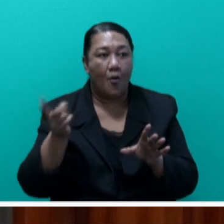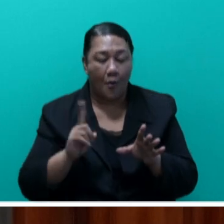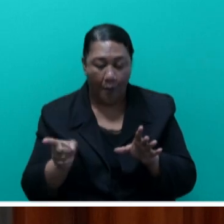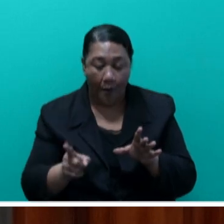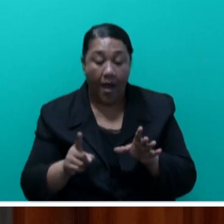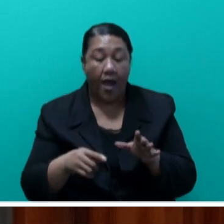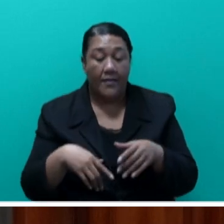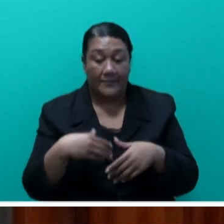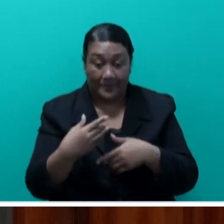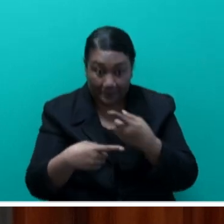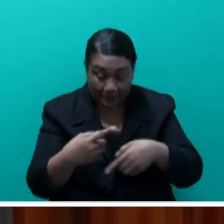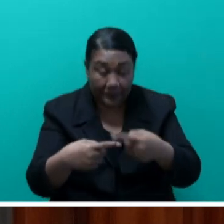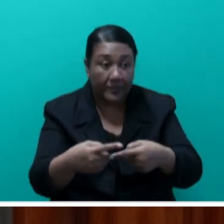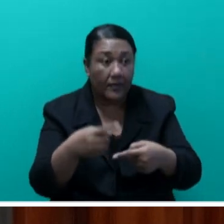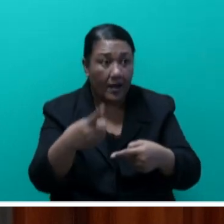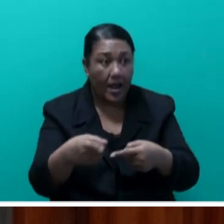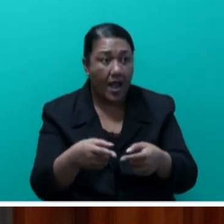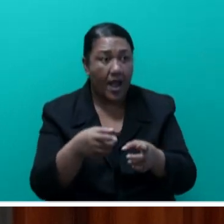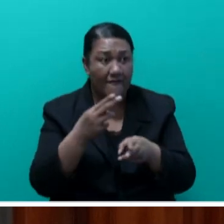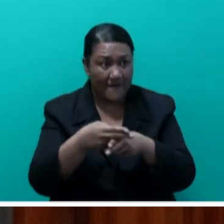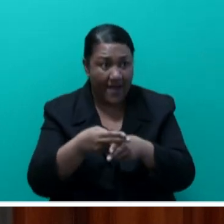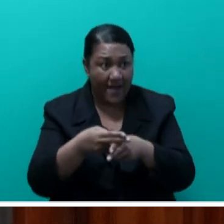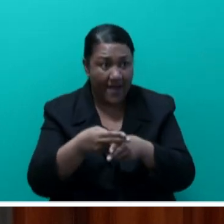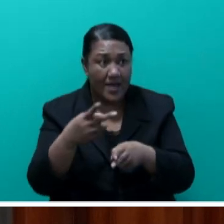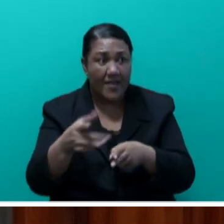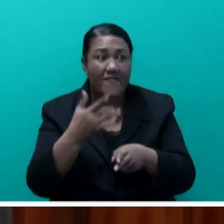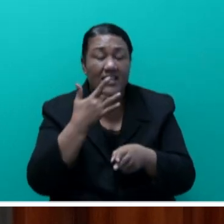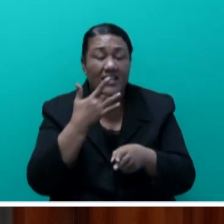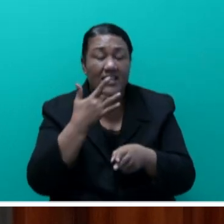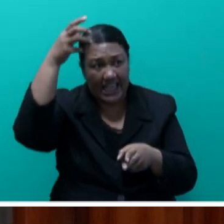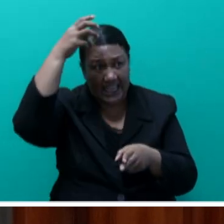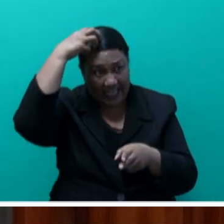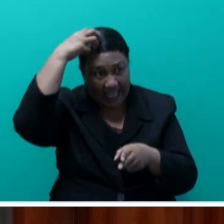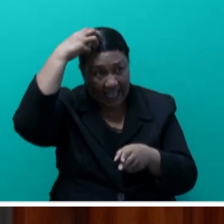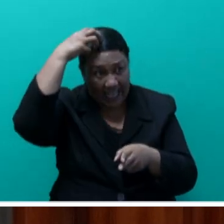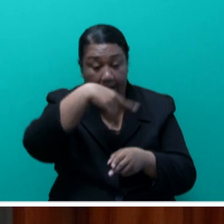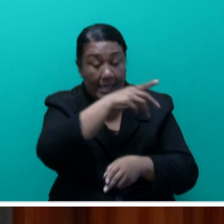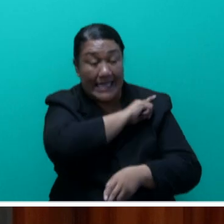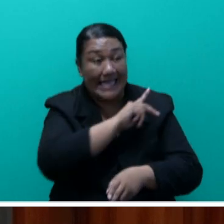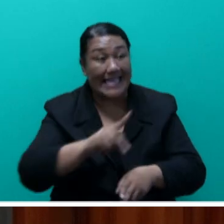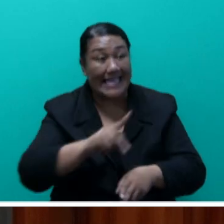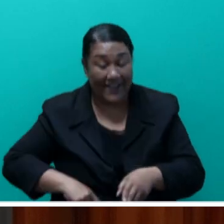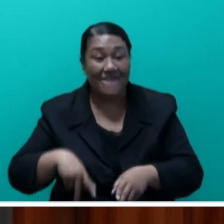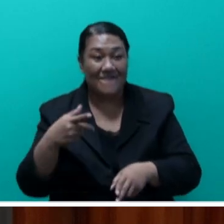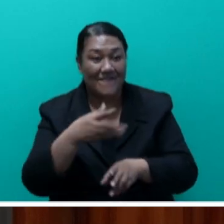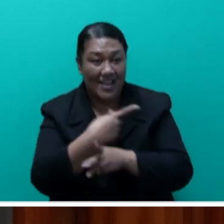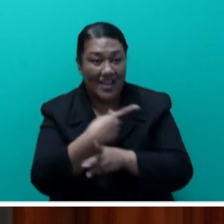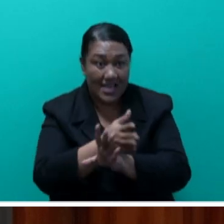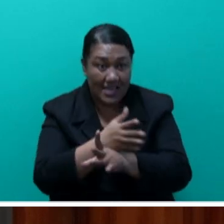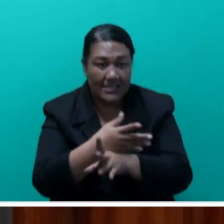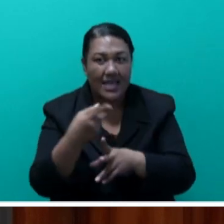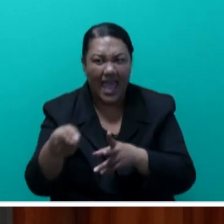clam culture to culturing candidate fish species such as kingfish, coral trout, grouper, and